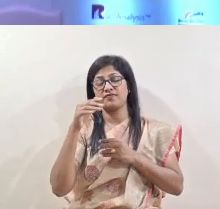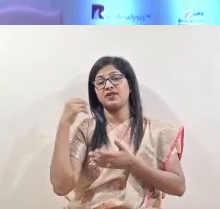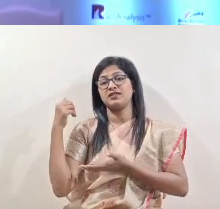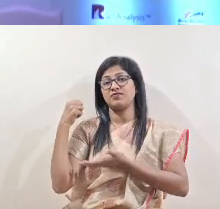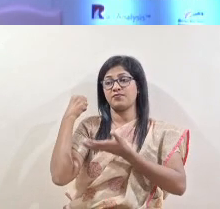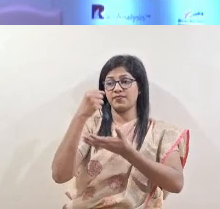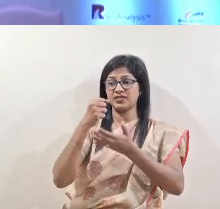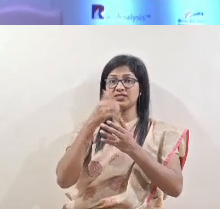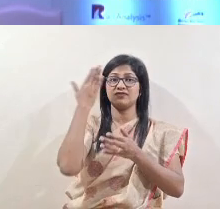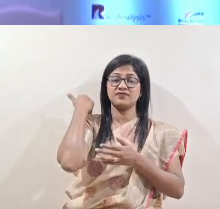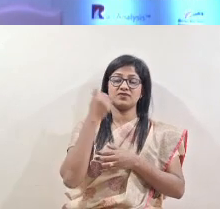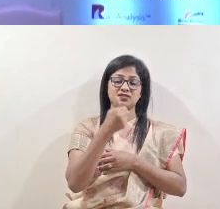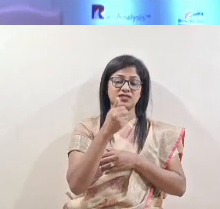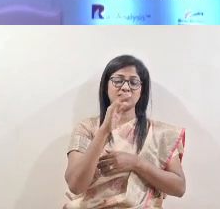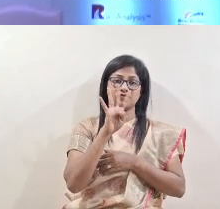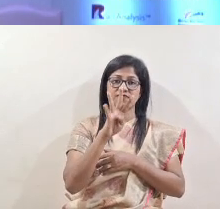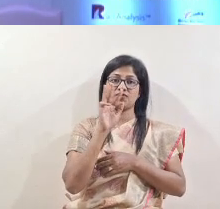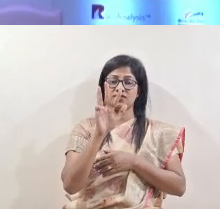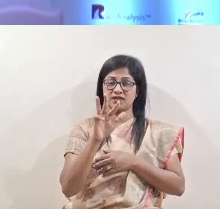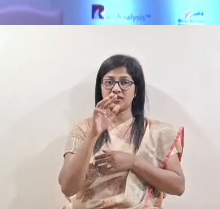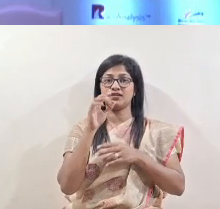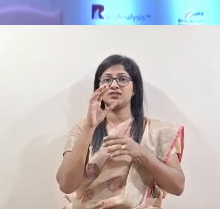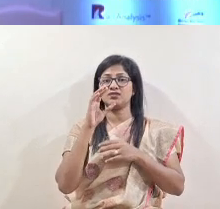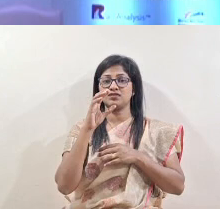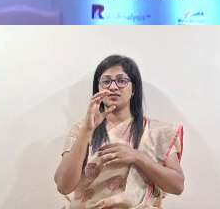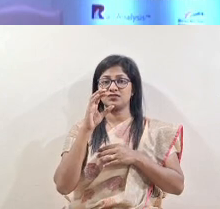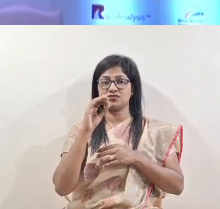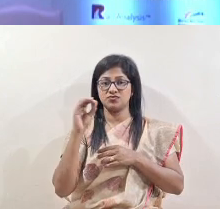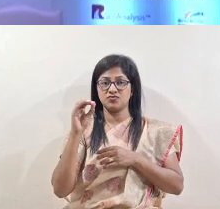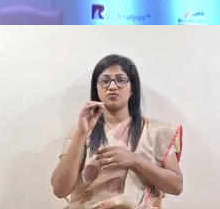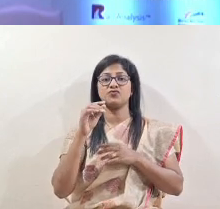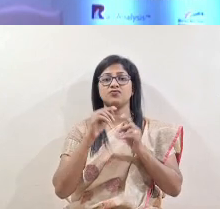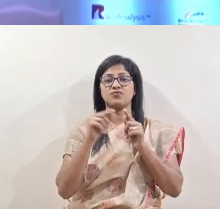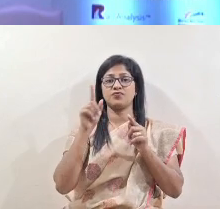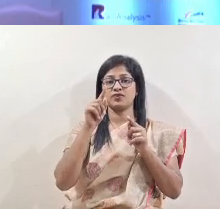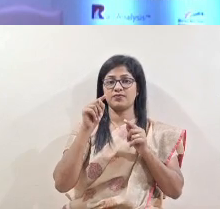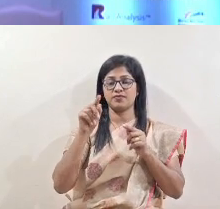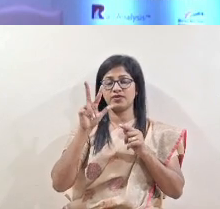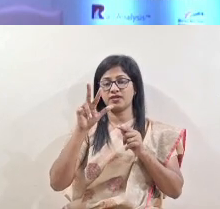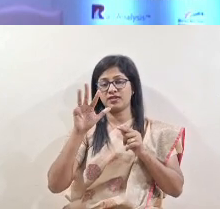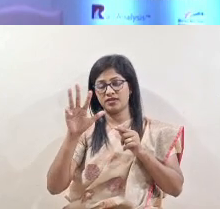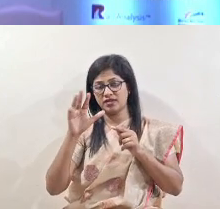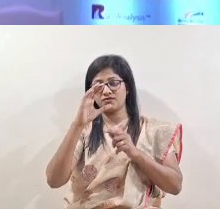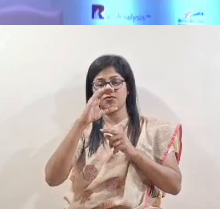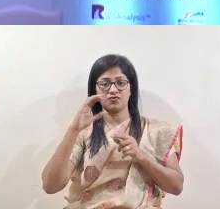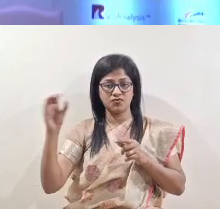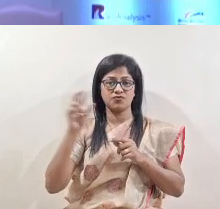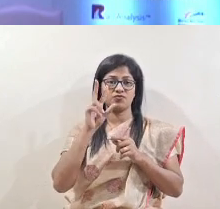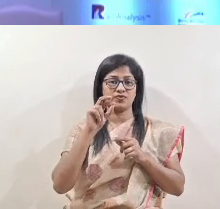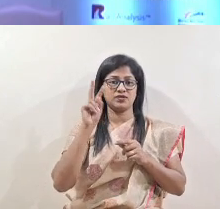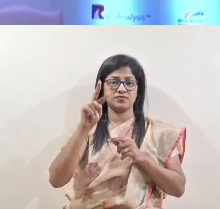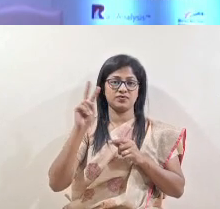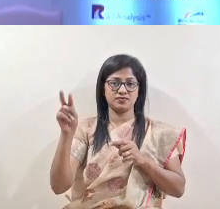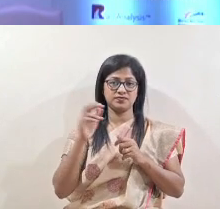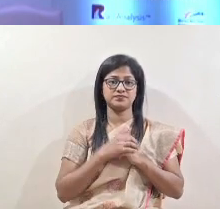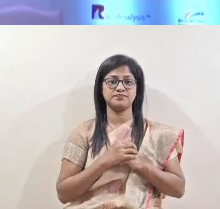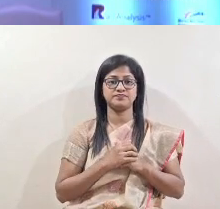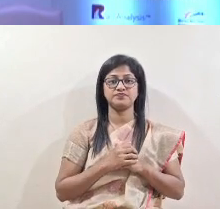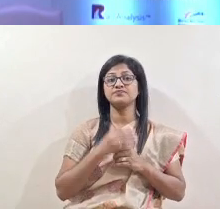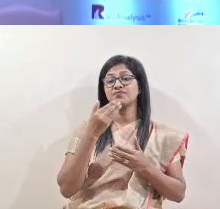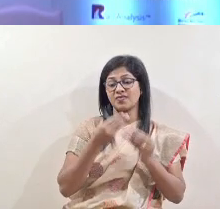budget from 64900 to 1.99 lakh crores in 2022. So what I want to say here is that by